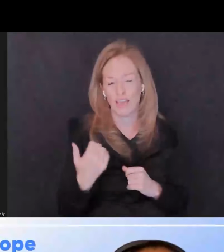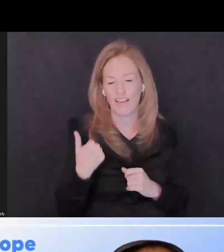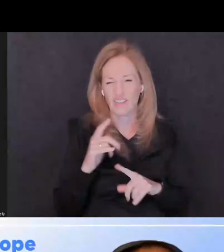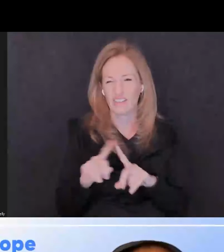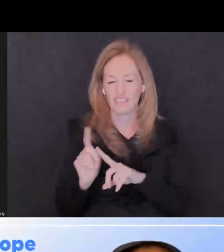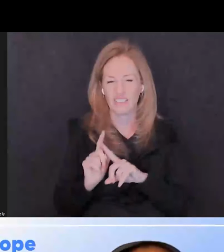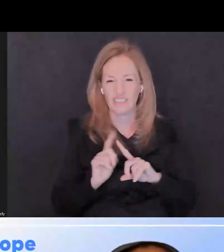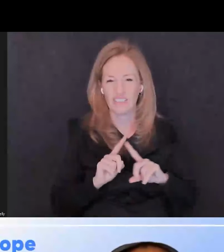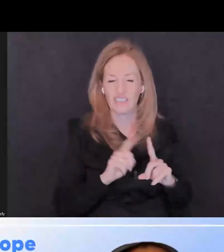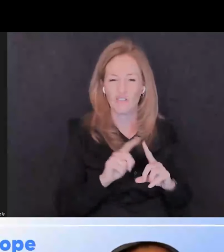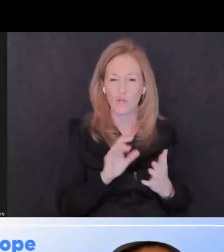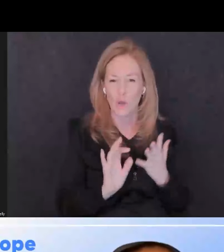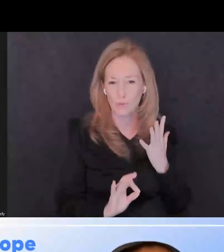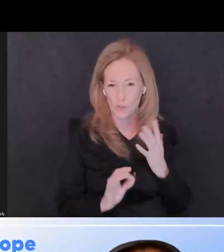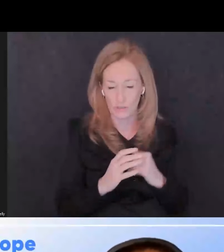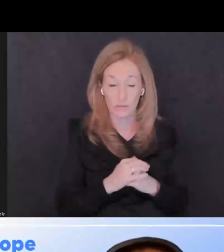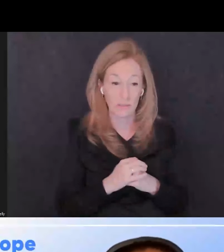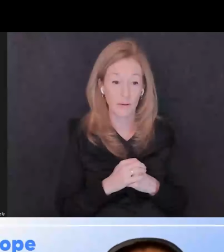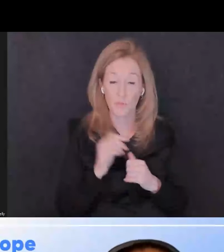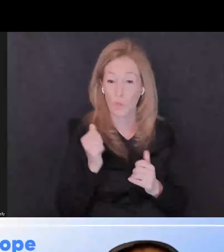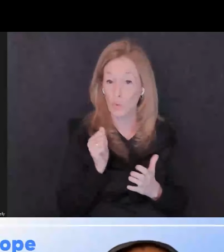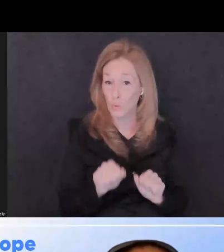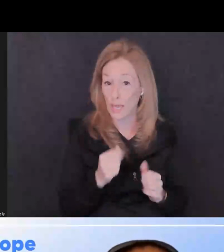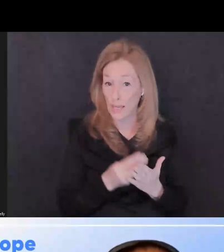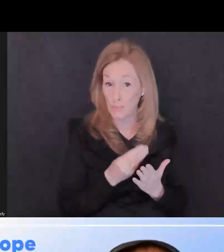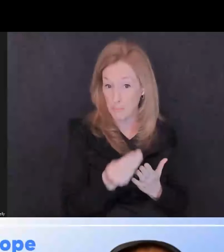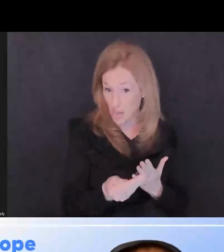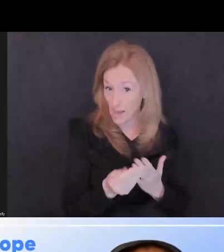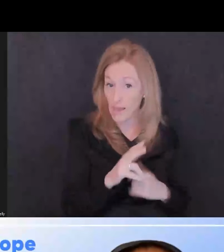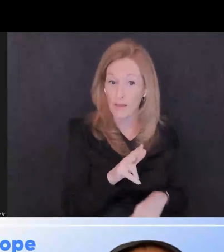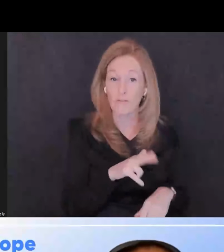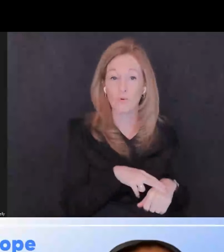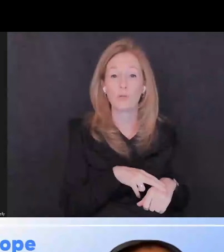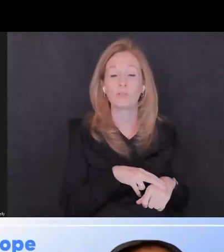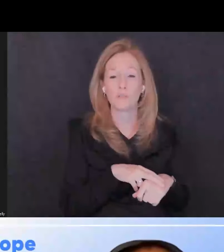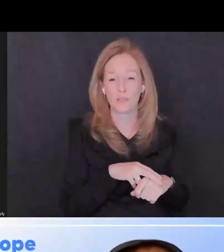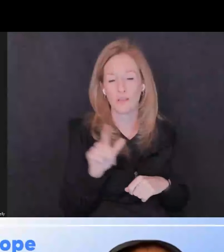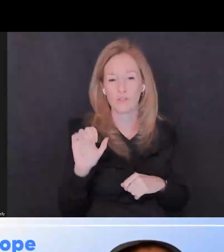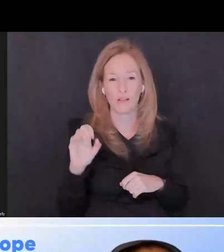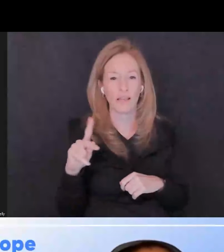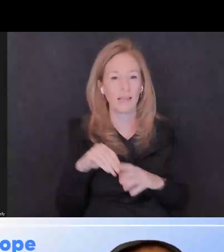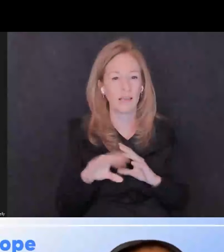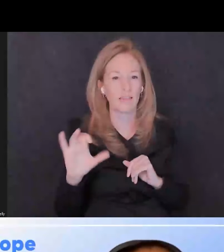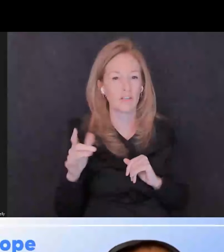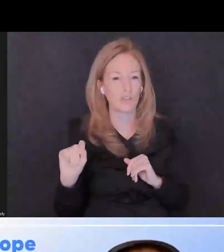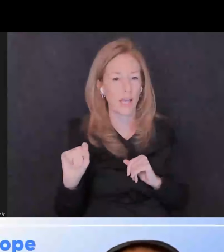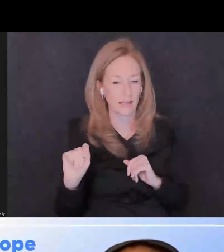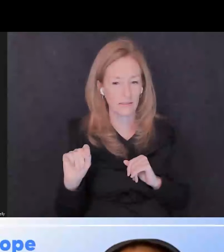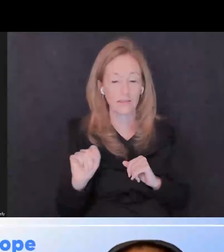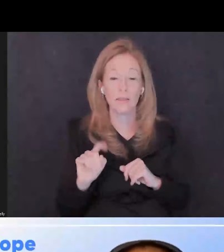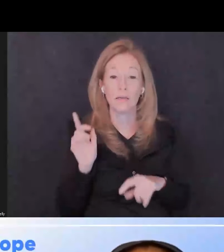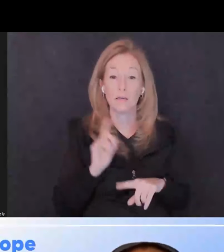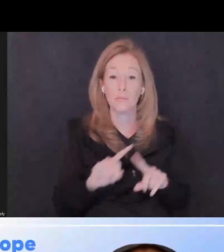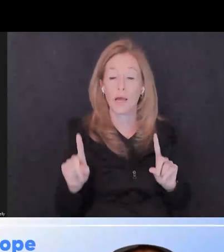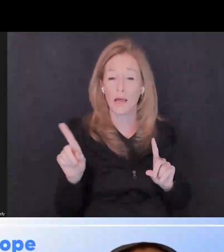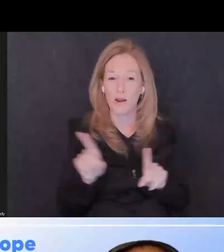services space. So you can buy these, of course. There is a link in the chat for where you can purchase these, but you can also get